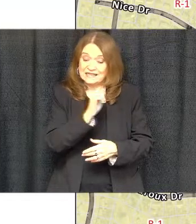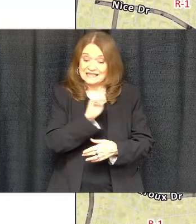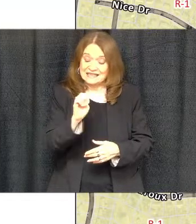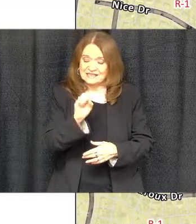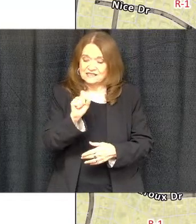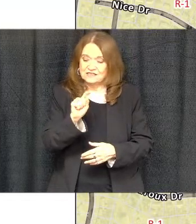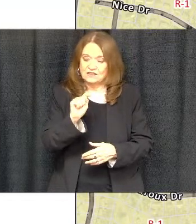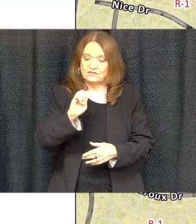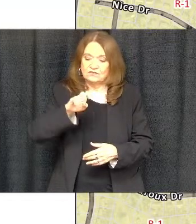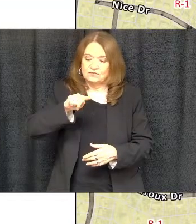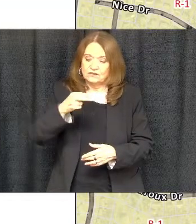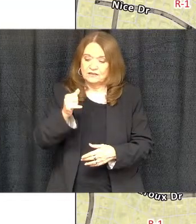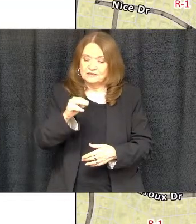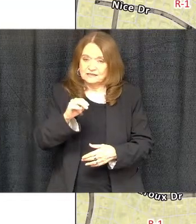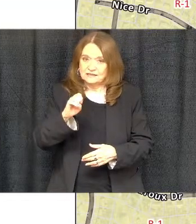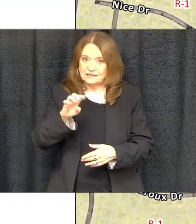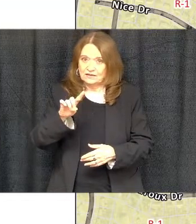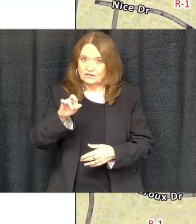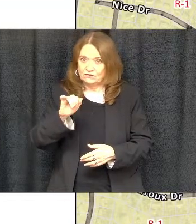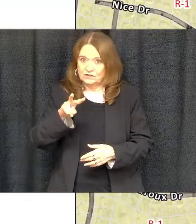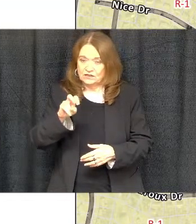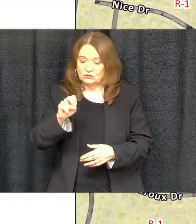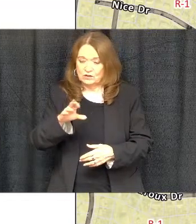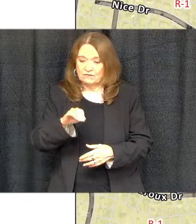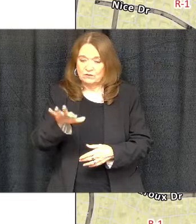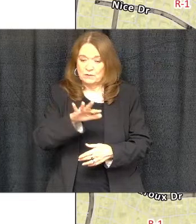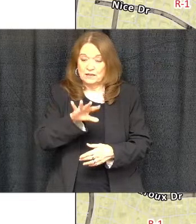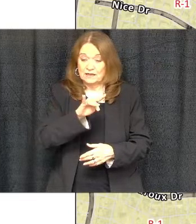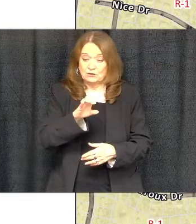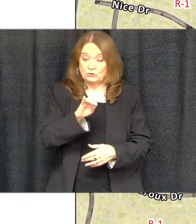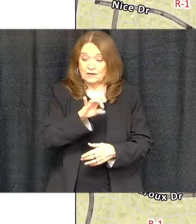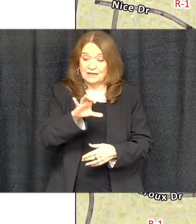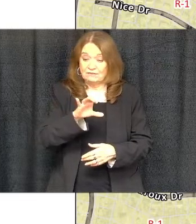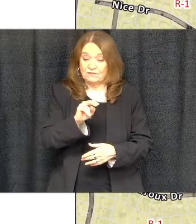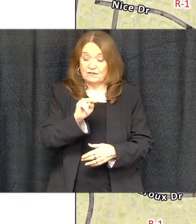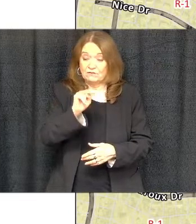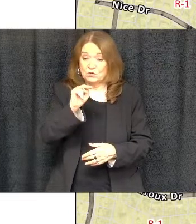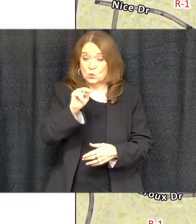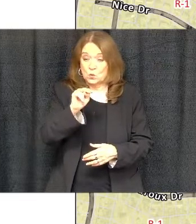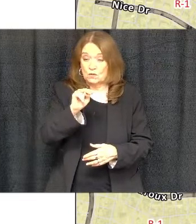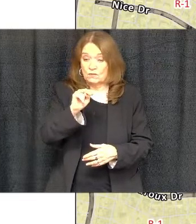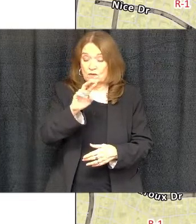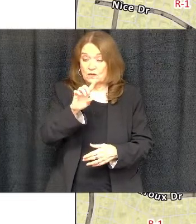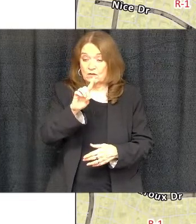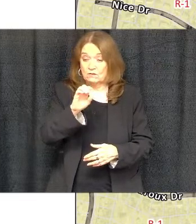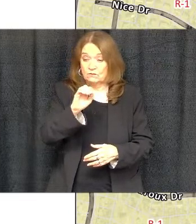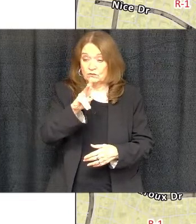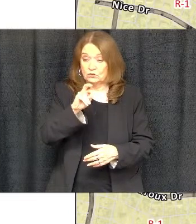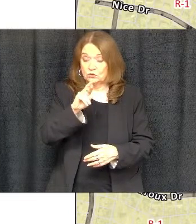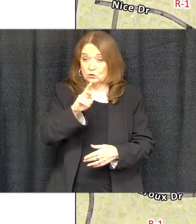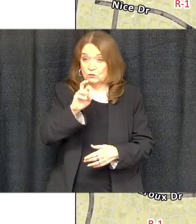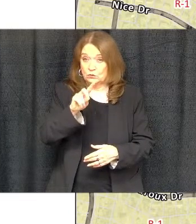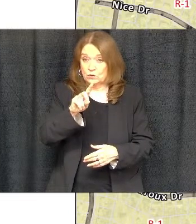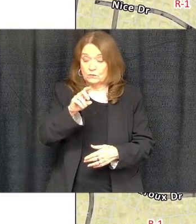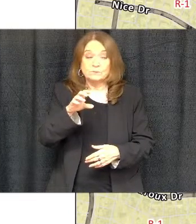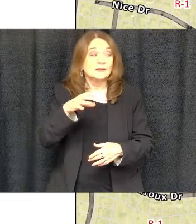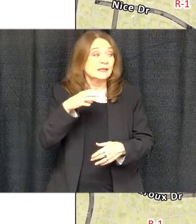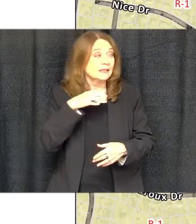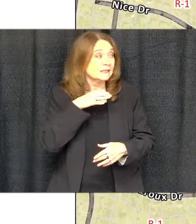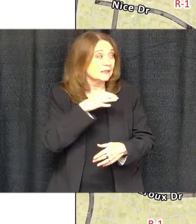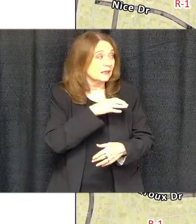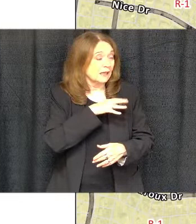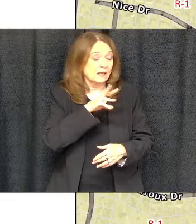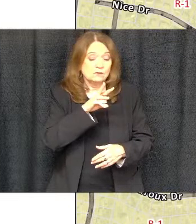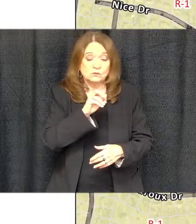and it also fronts Stephanie Drive, approximately 885 feet north of Dover Road. It's in Council Ward number 2. It